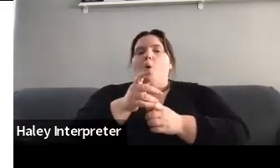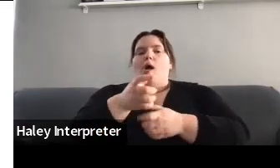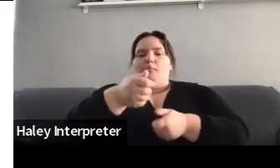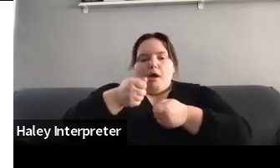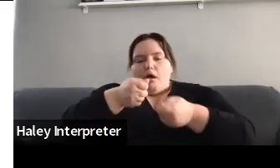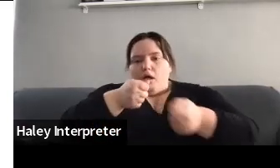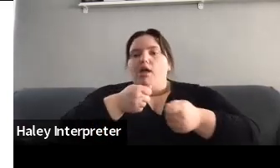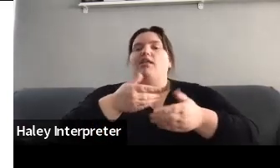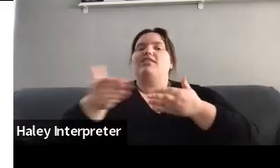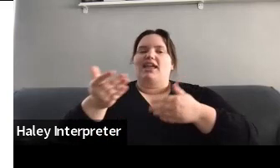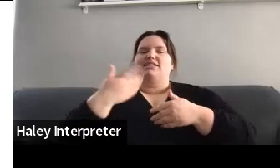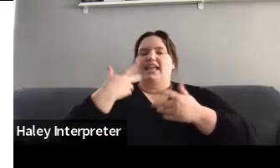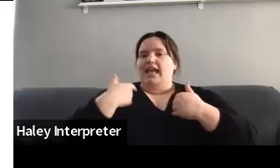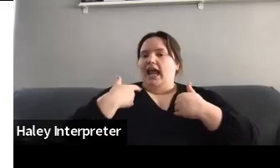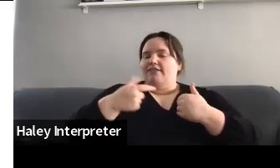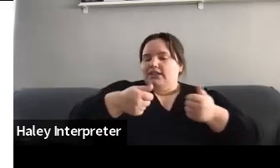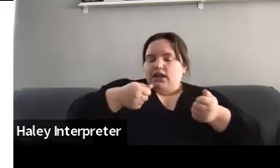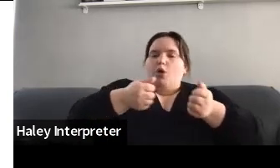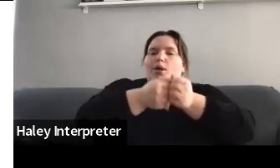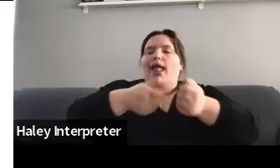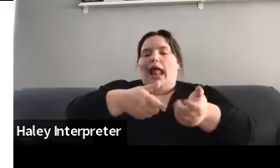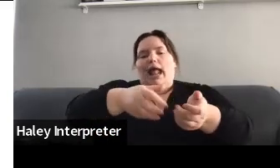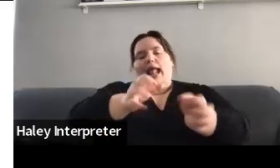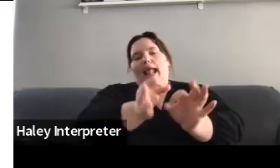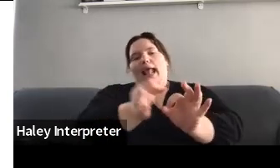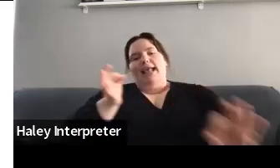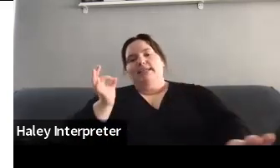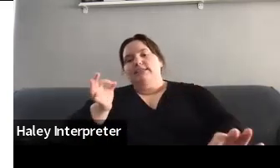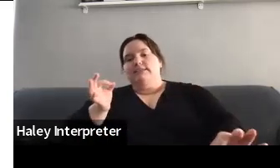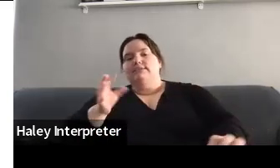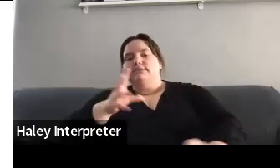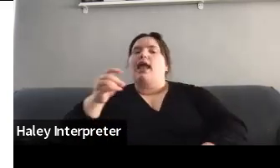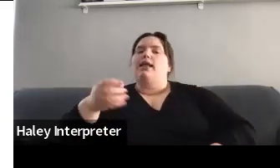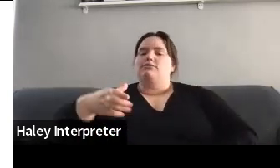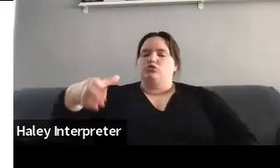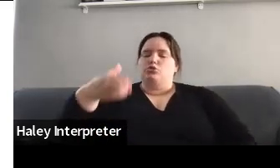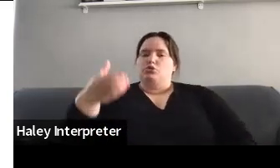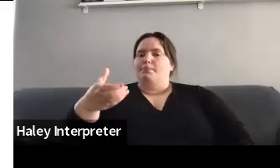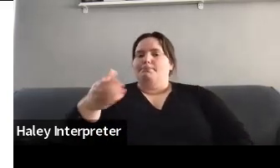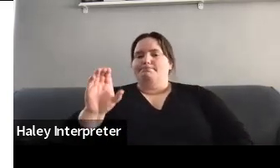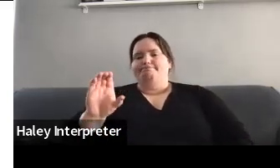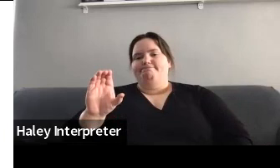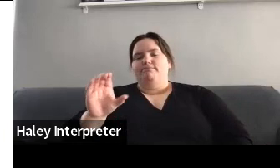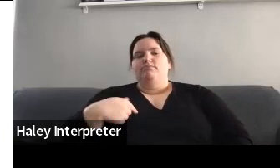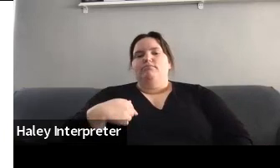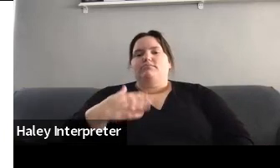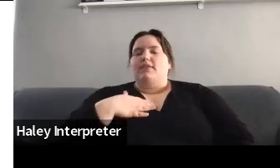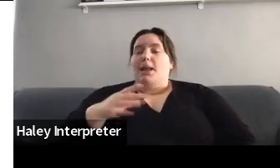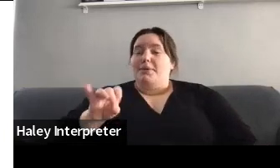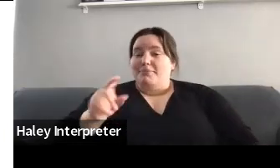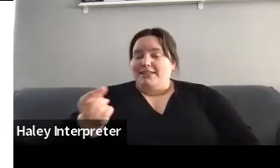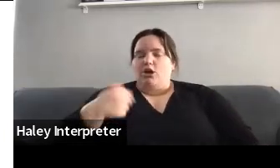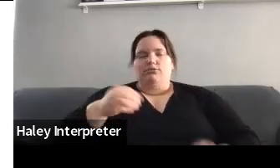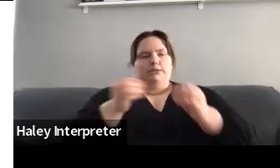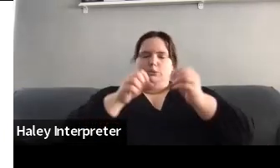have tug toys with handles and large grips. So being able to hold on to that. My dog is way stronger than I